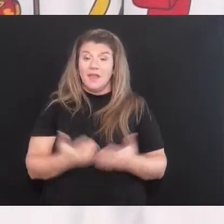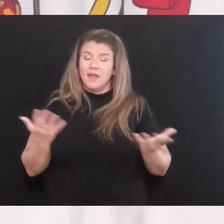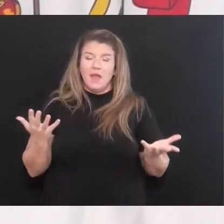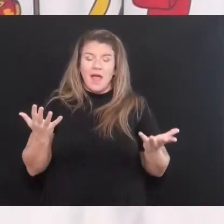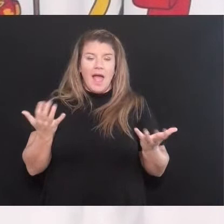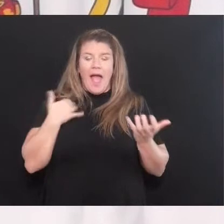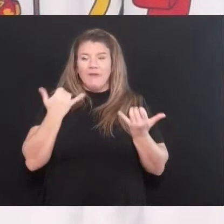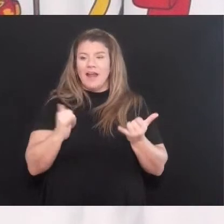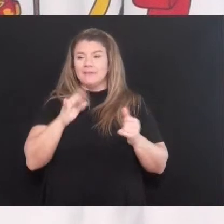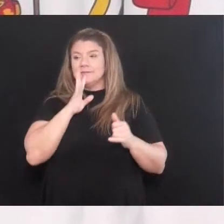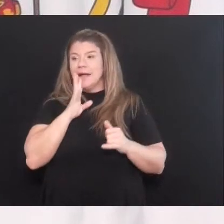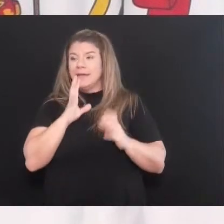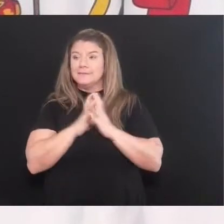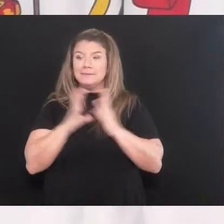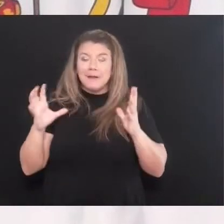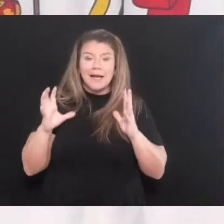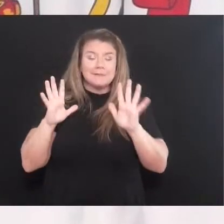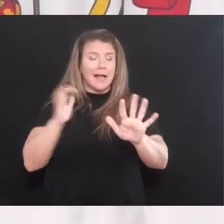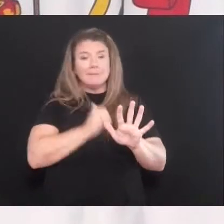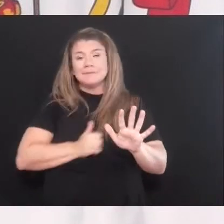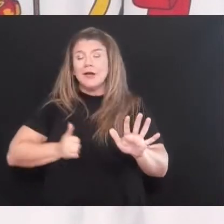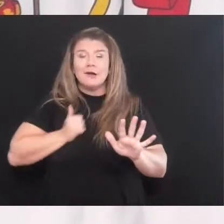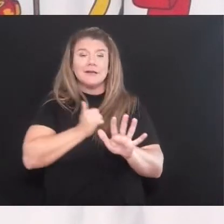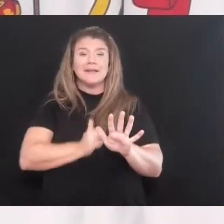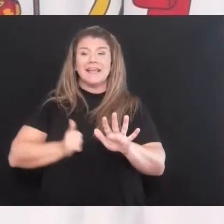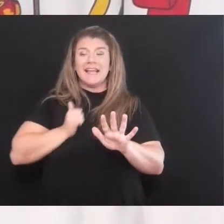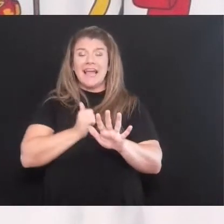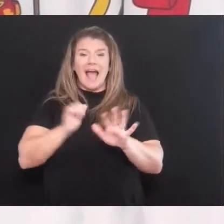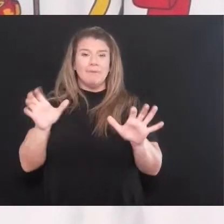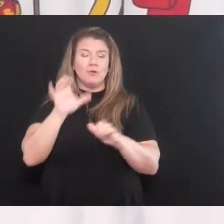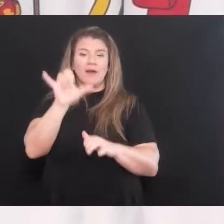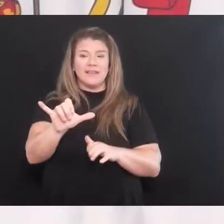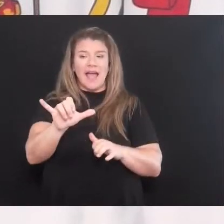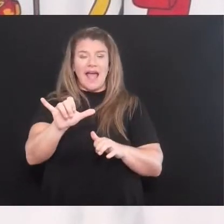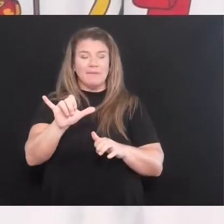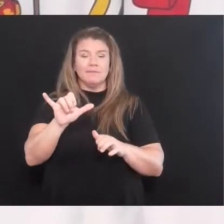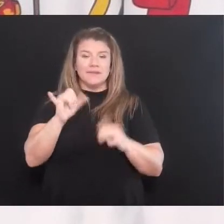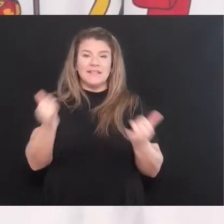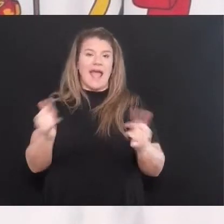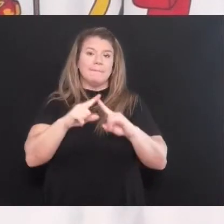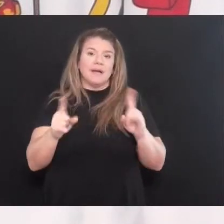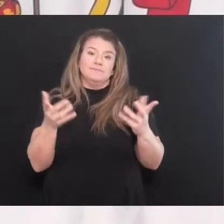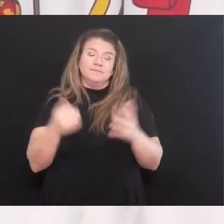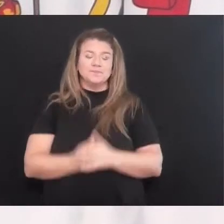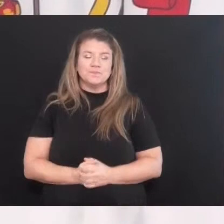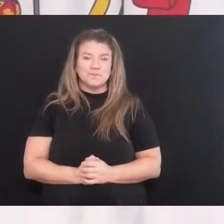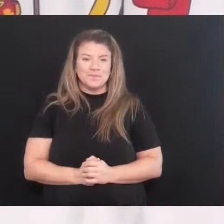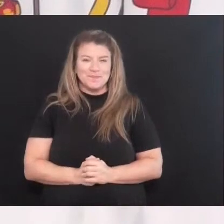whole mouthful there, and I'm sorry that I've been so long-winded.